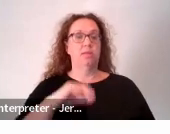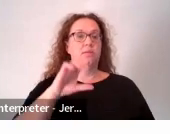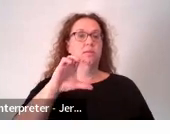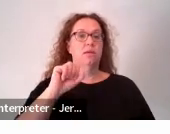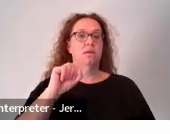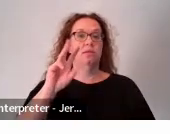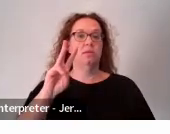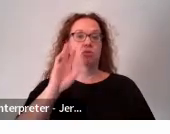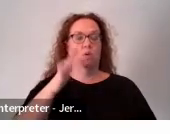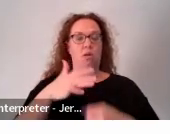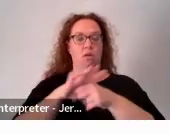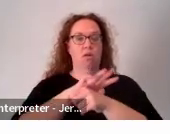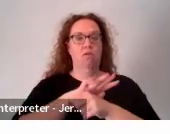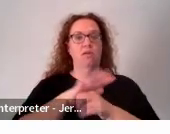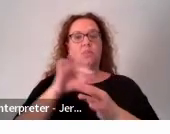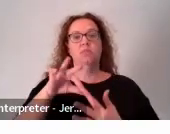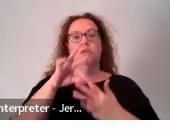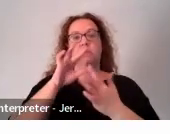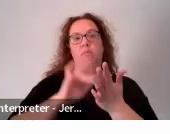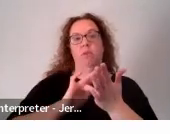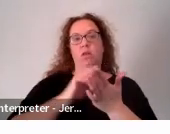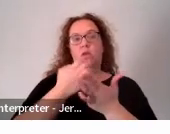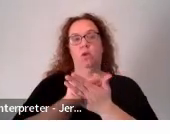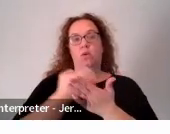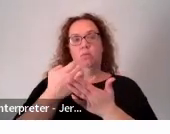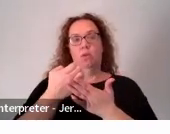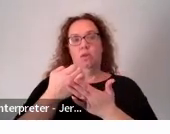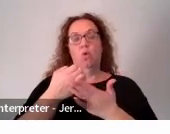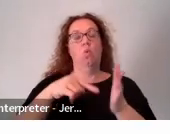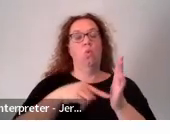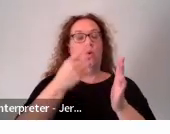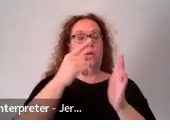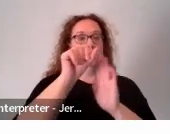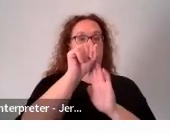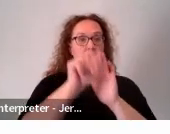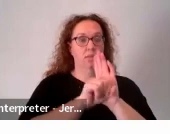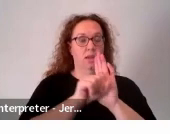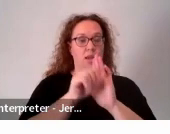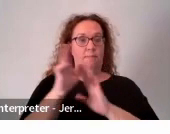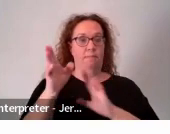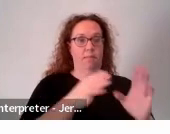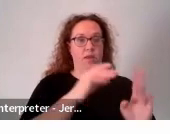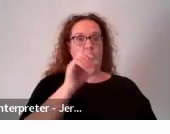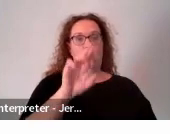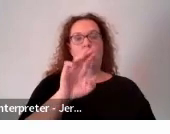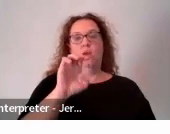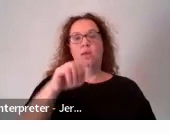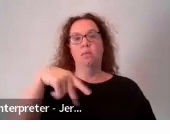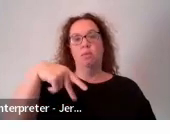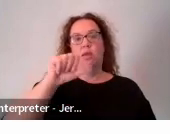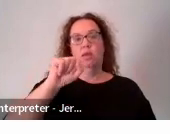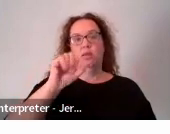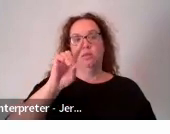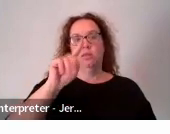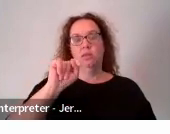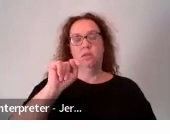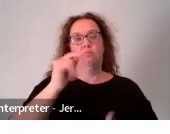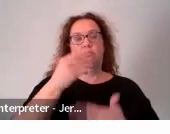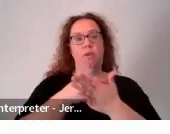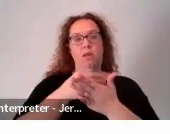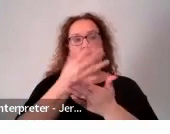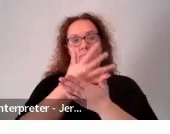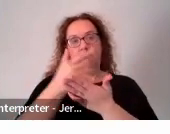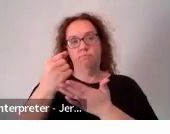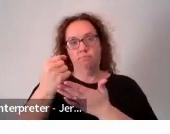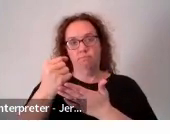would cover specialized medical equipment and supplies once state plan or EPSDT allowances are exhausted. In